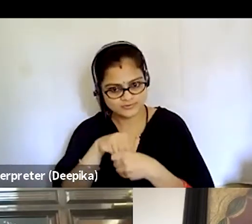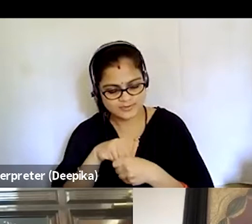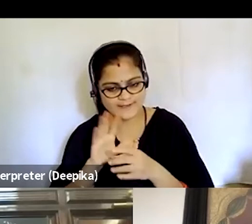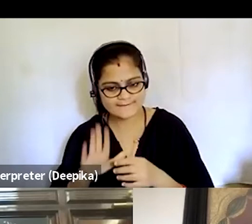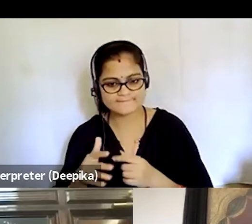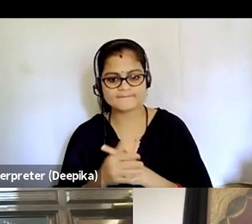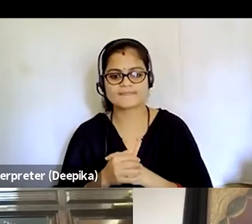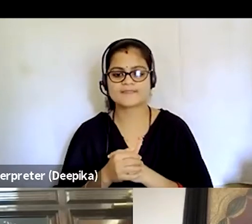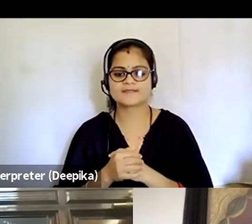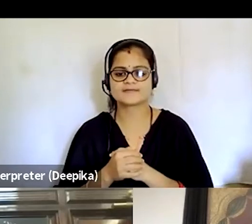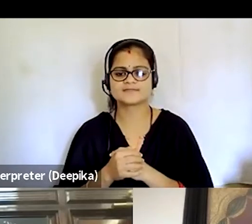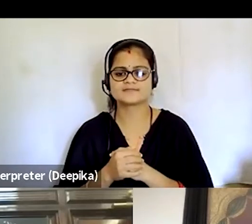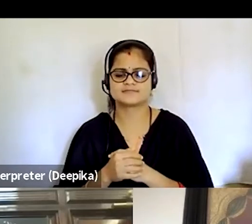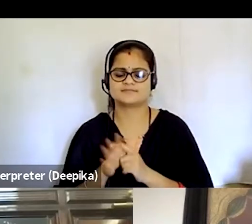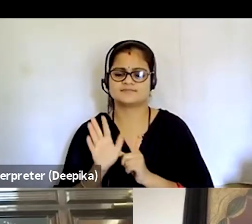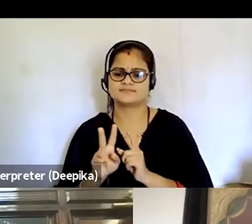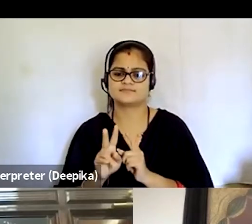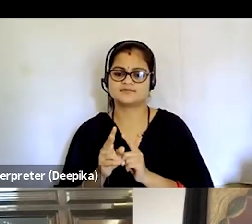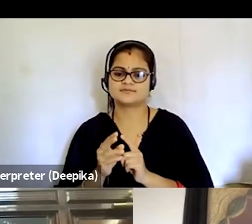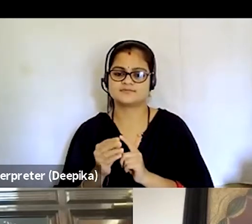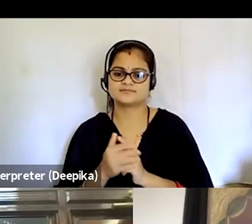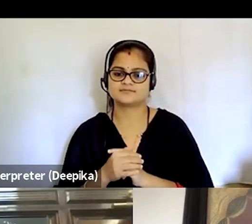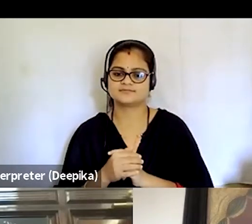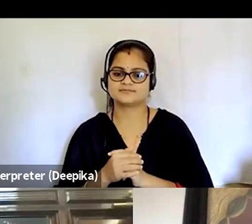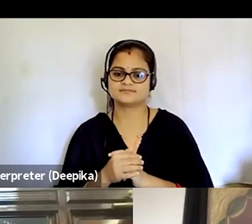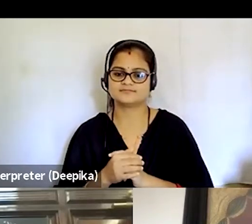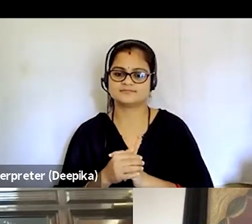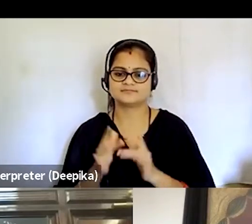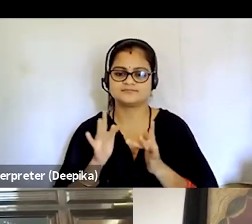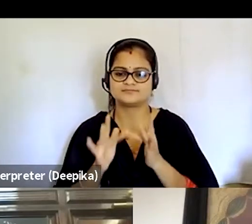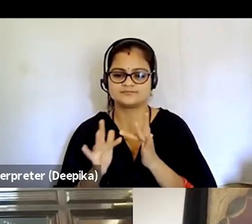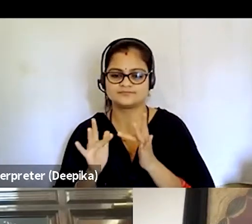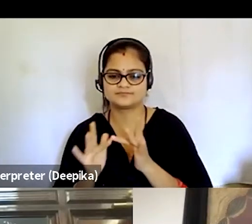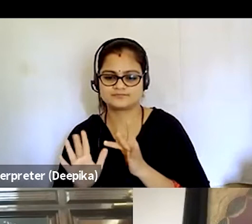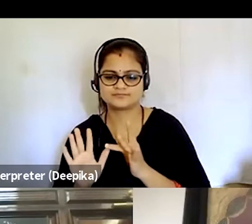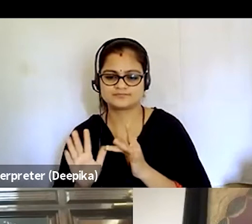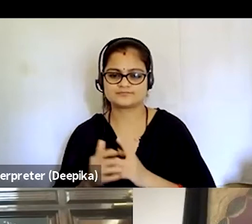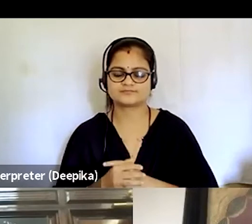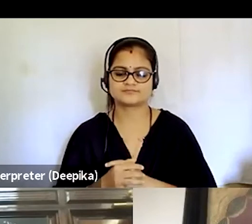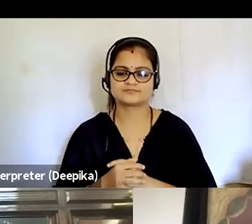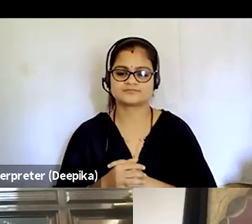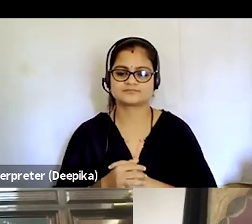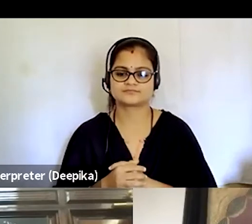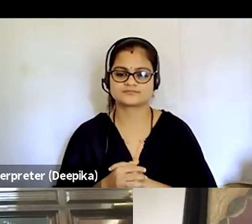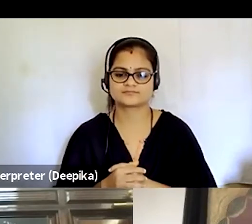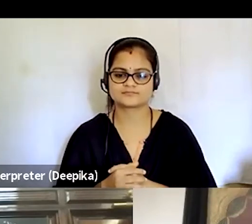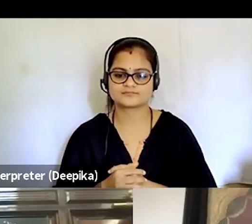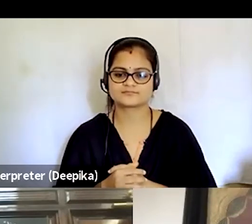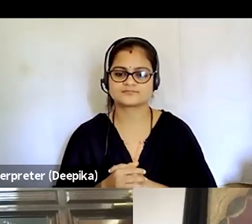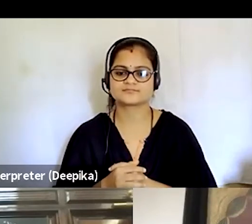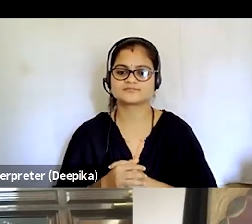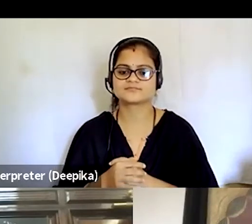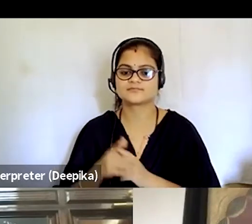people. So we stayed away from the heavy rock or from the Bollywood